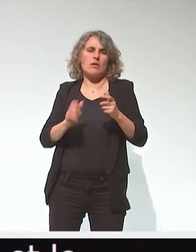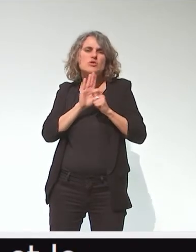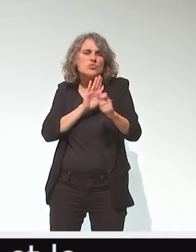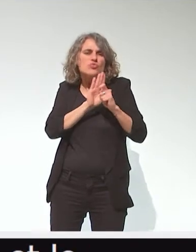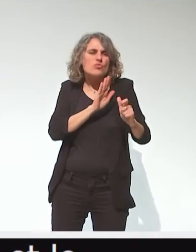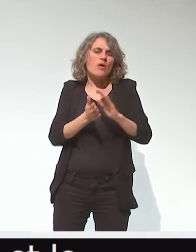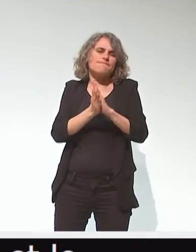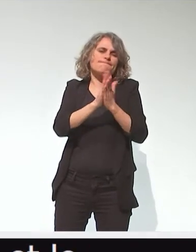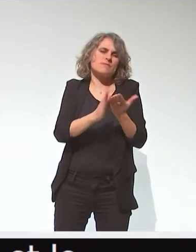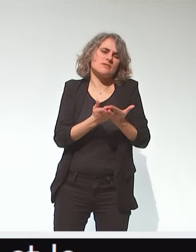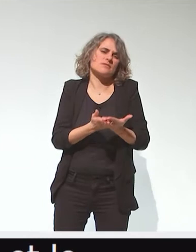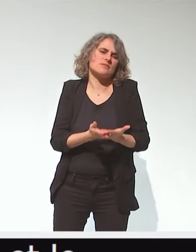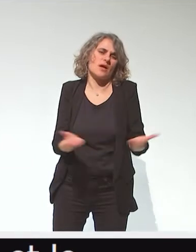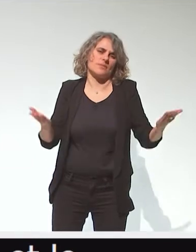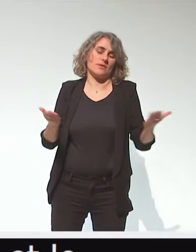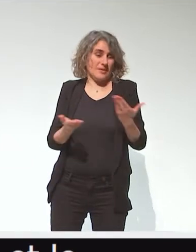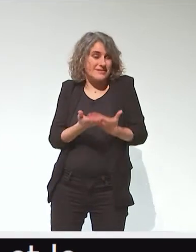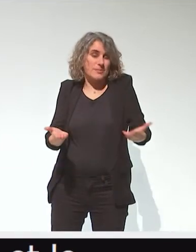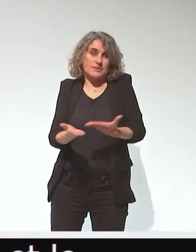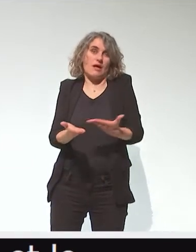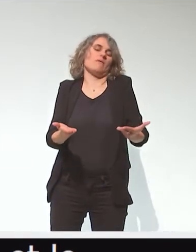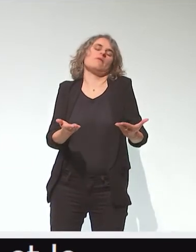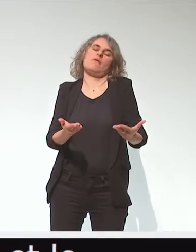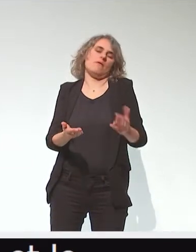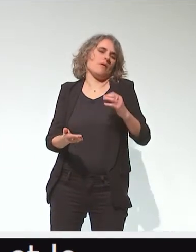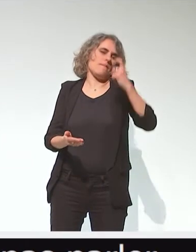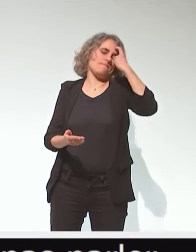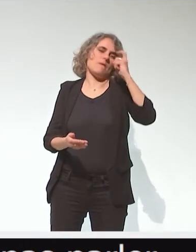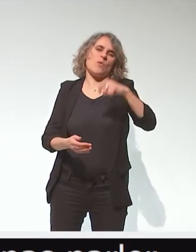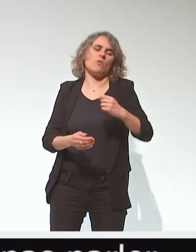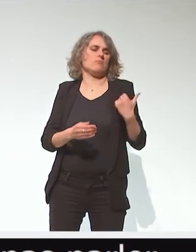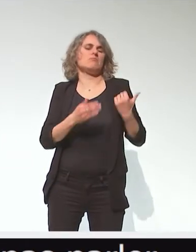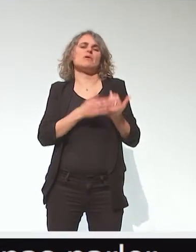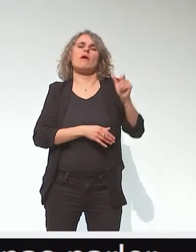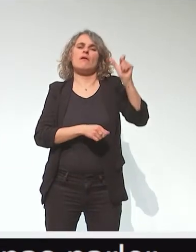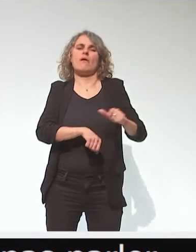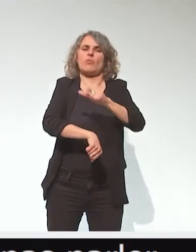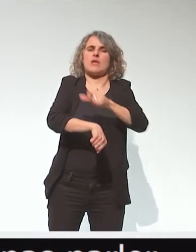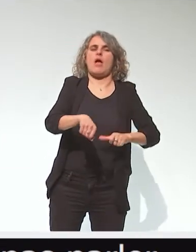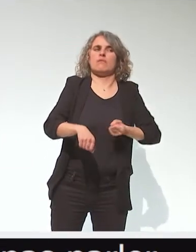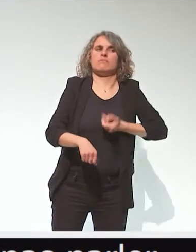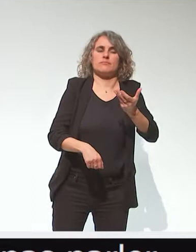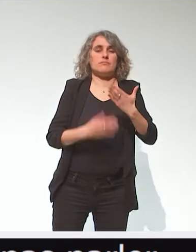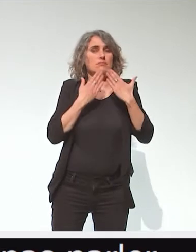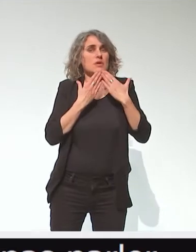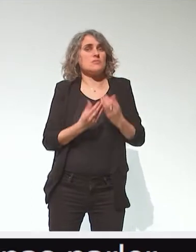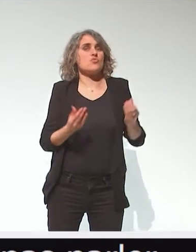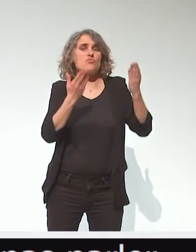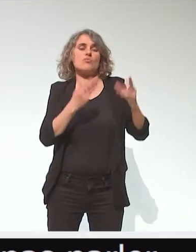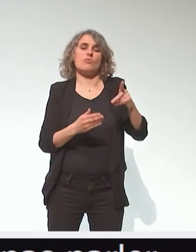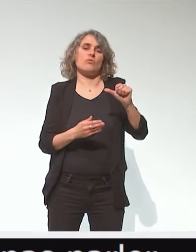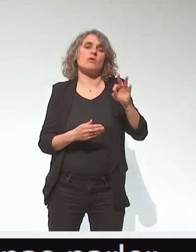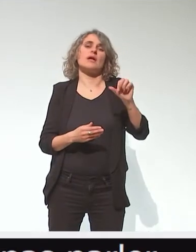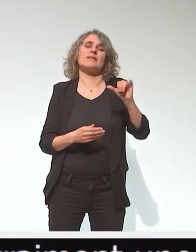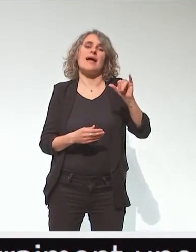say. As we already heard from the Commission, thank you, Katharina, there are several PES